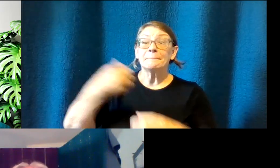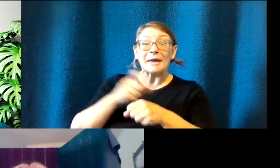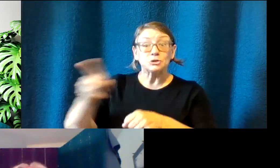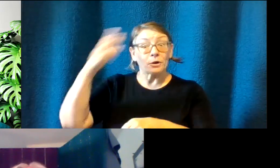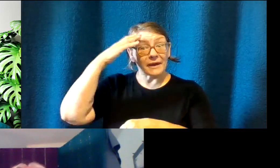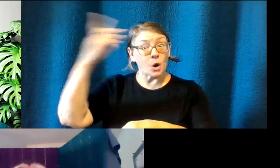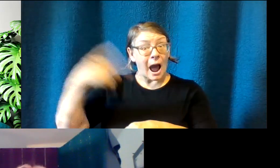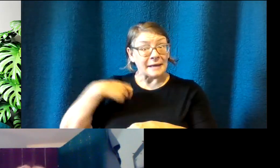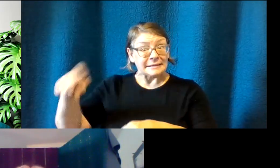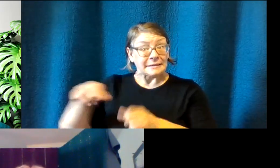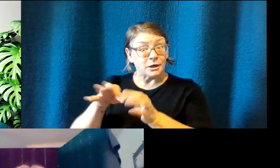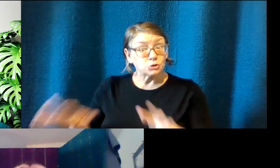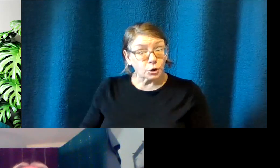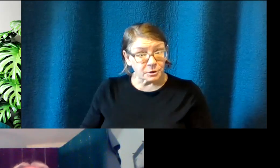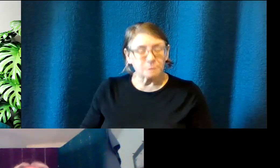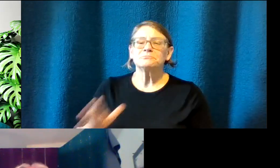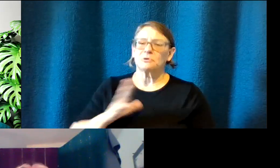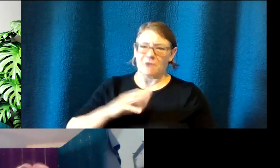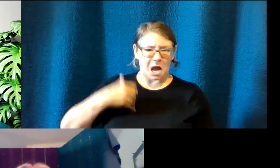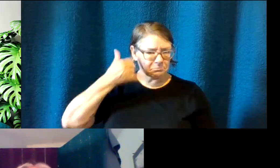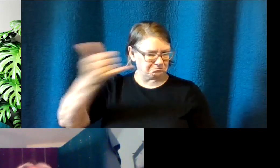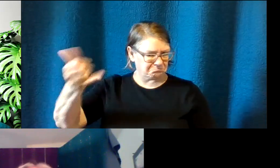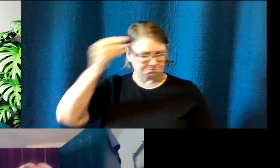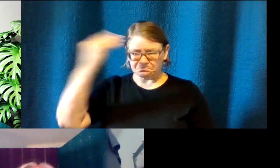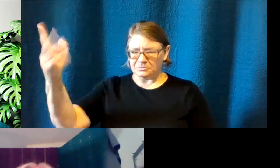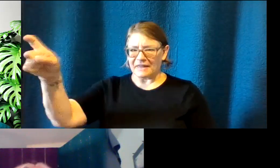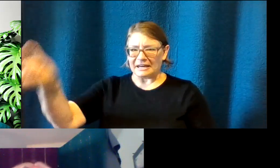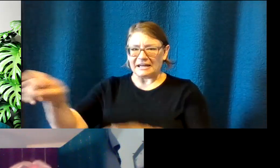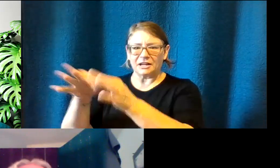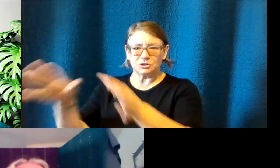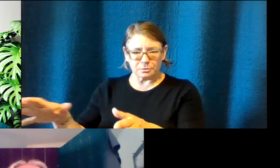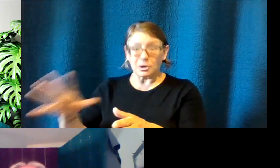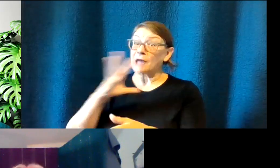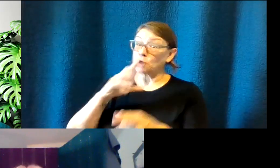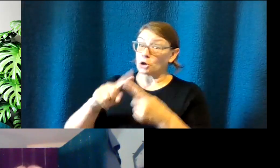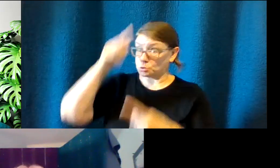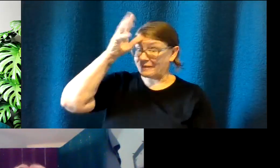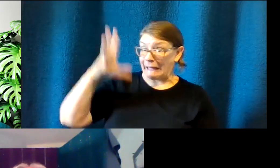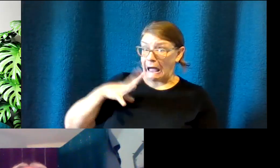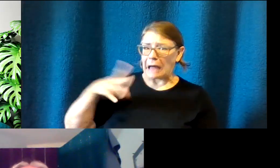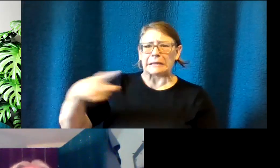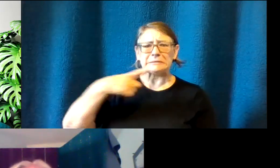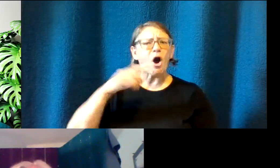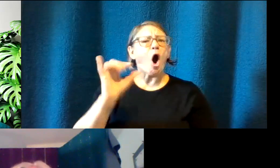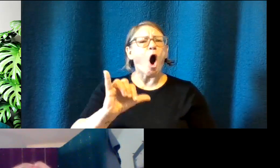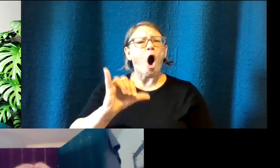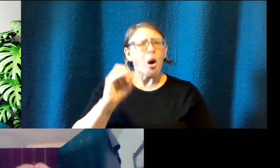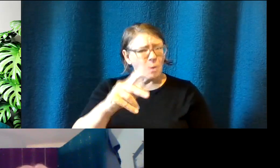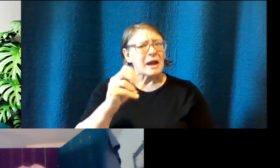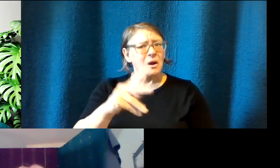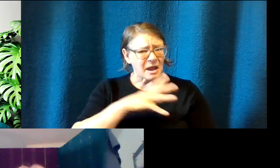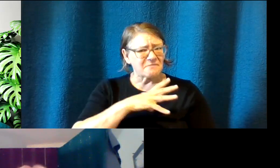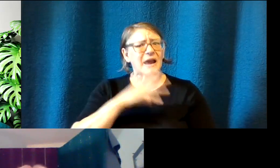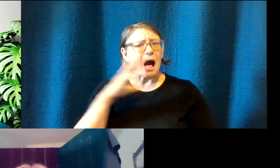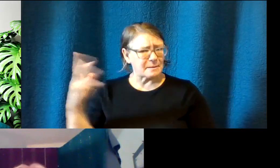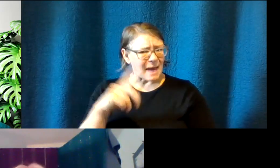I need an interpreter. So I did that. And I talked to the guy, and he said, oh yeah, okay. And I'll get